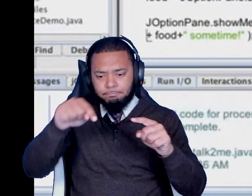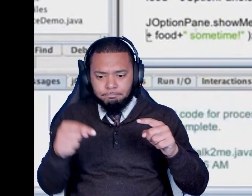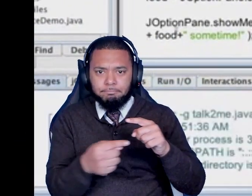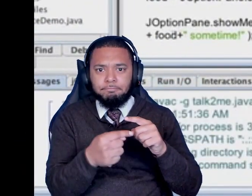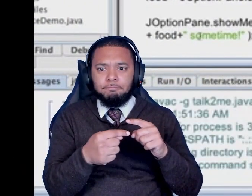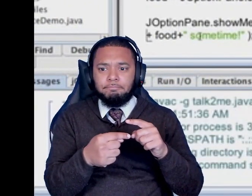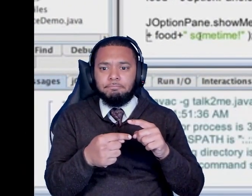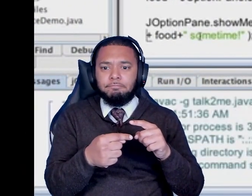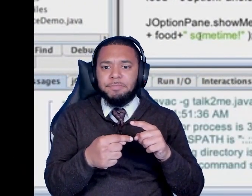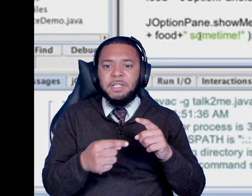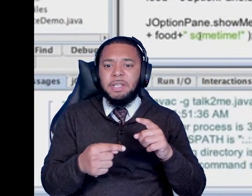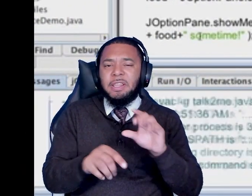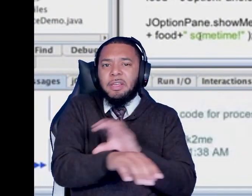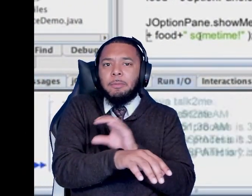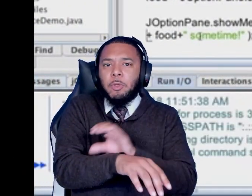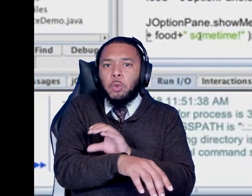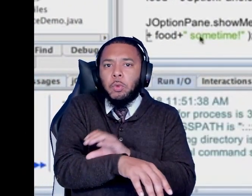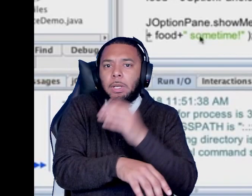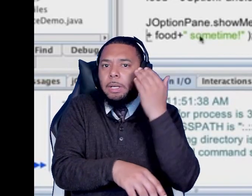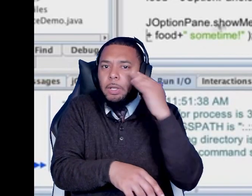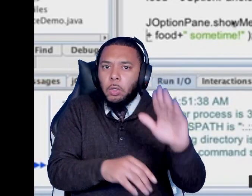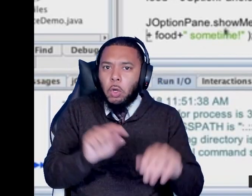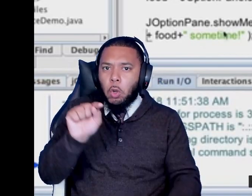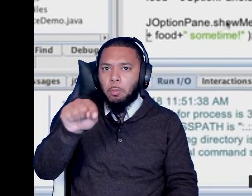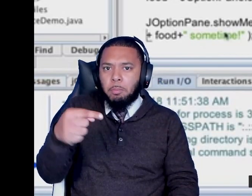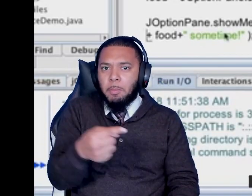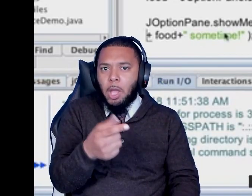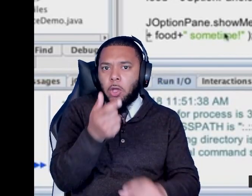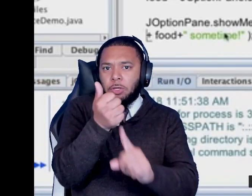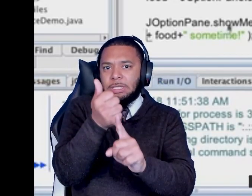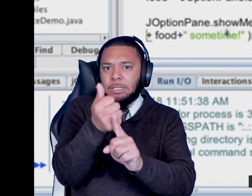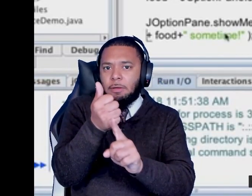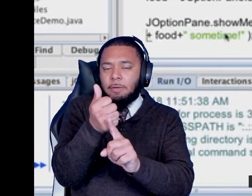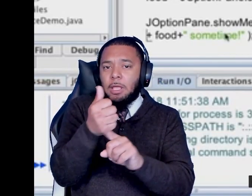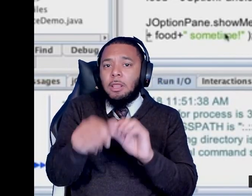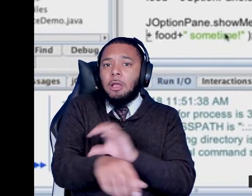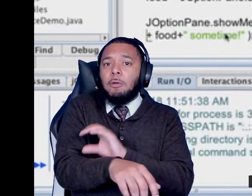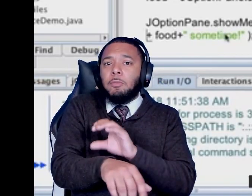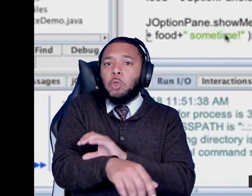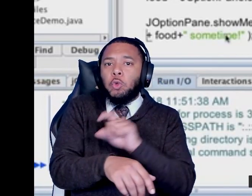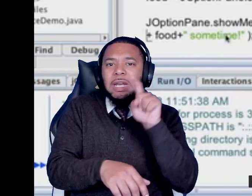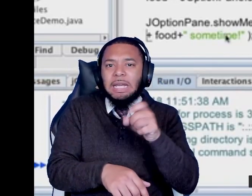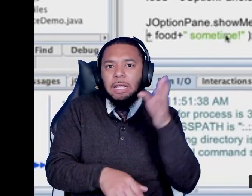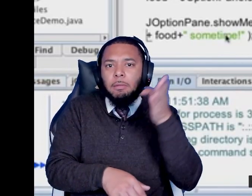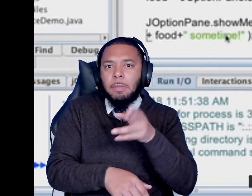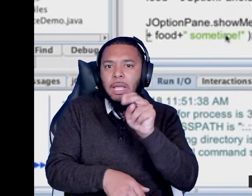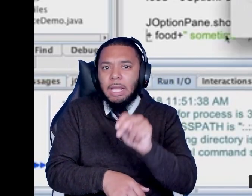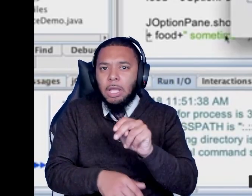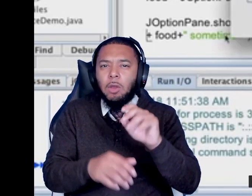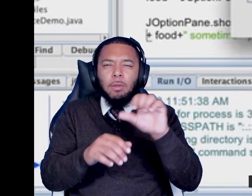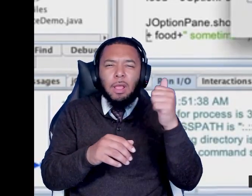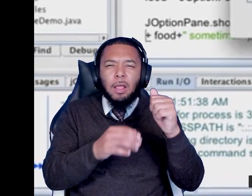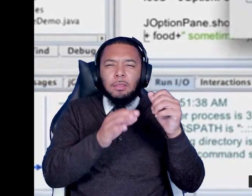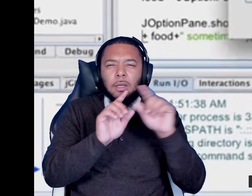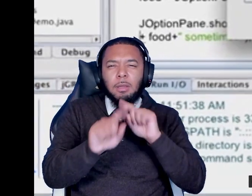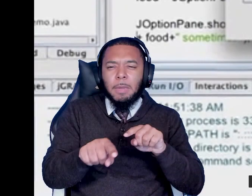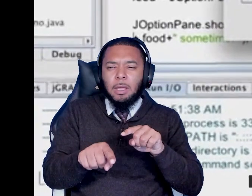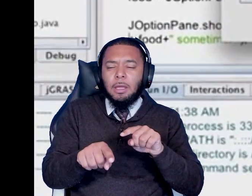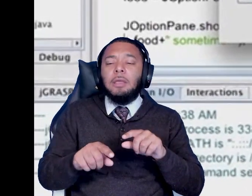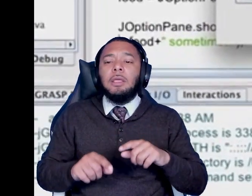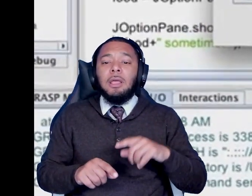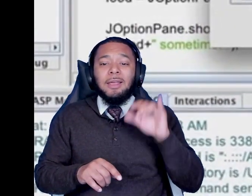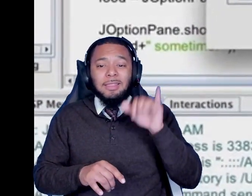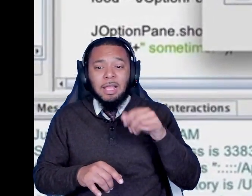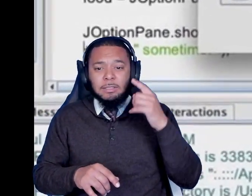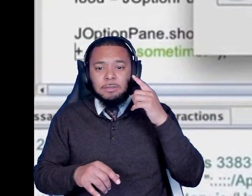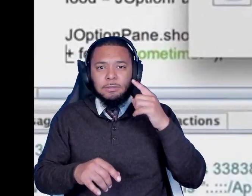will not notice that that hard return is in there. That's just for my human eyes so that everything's on one screen. But my computer